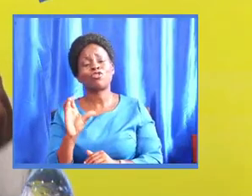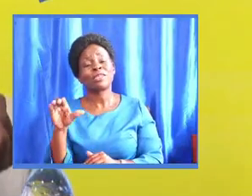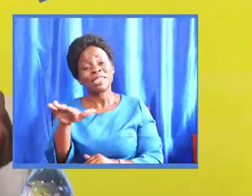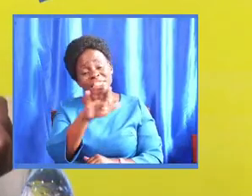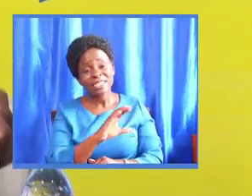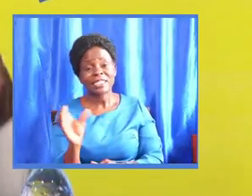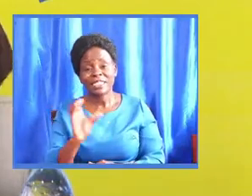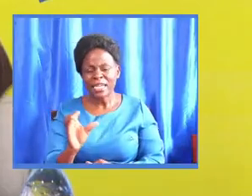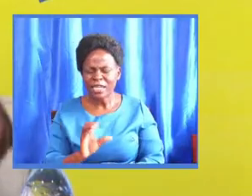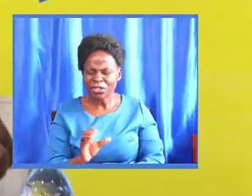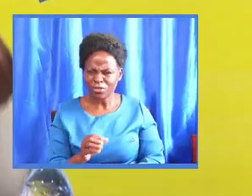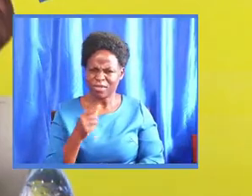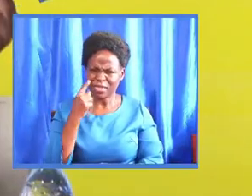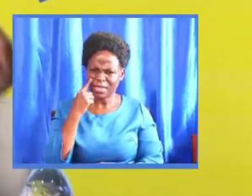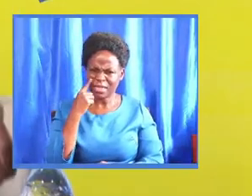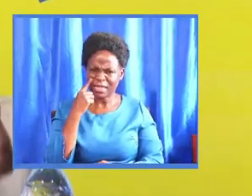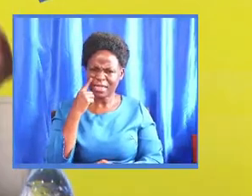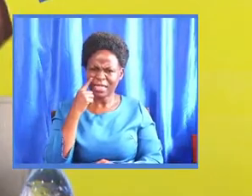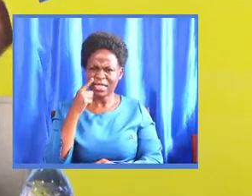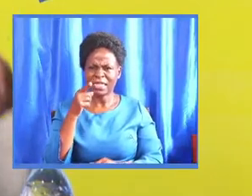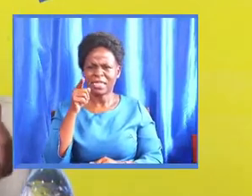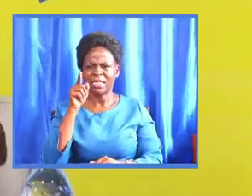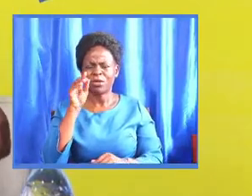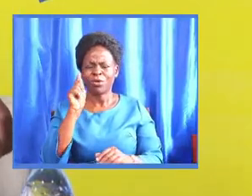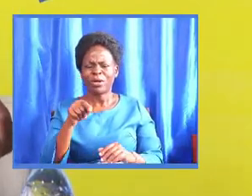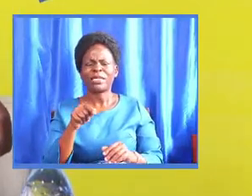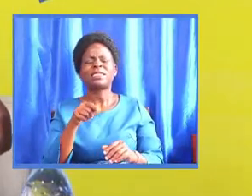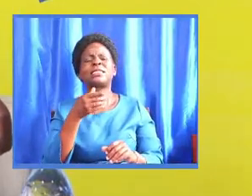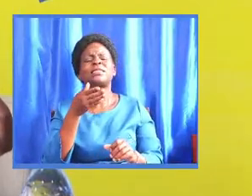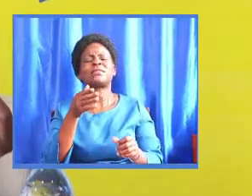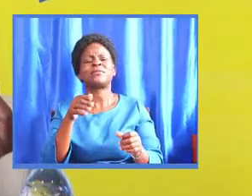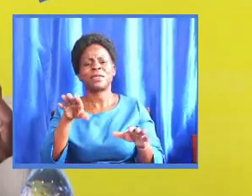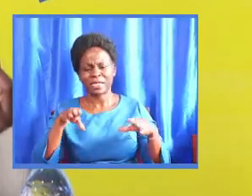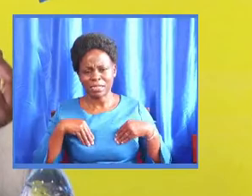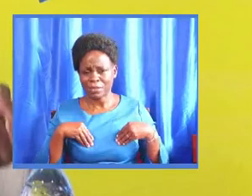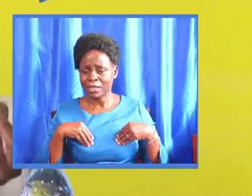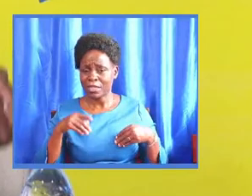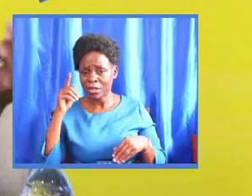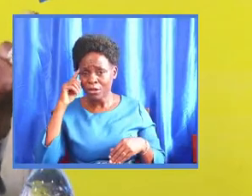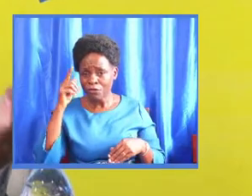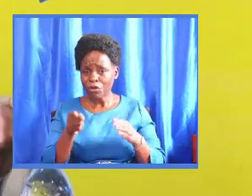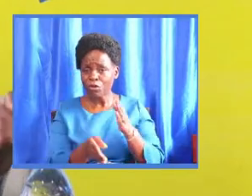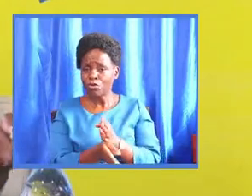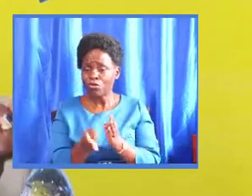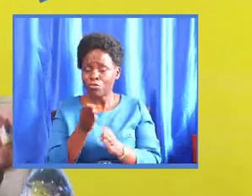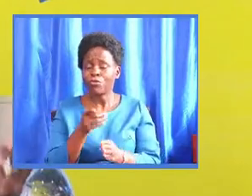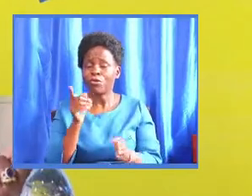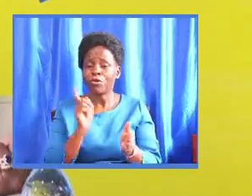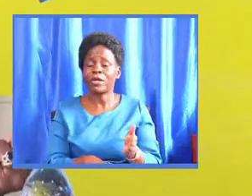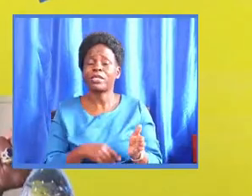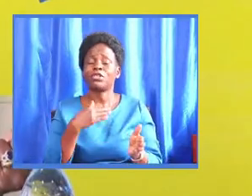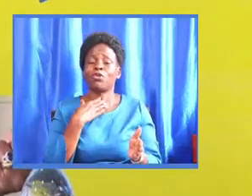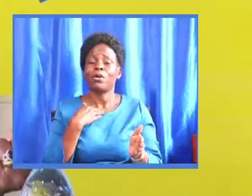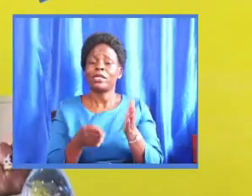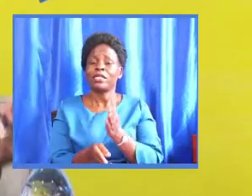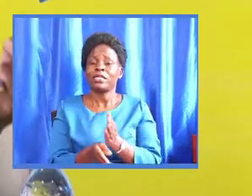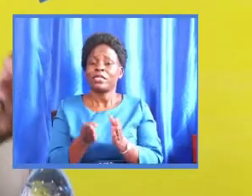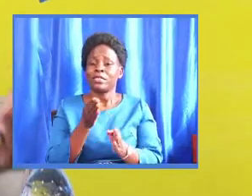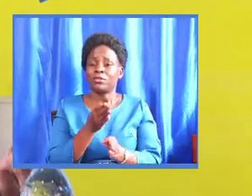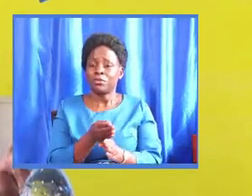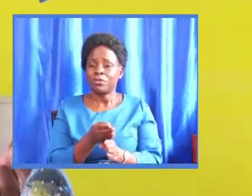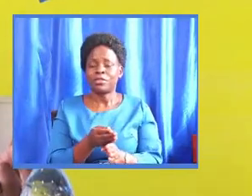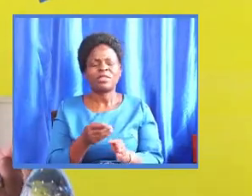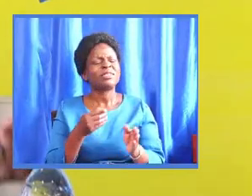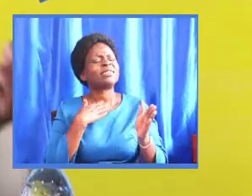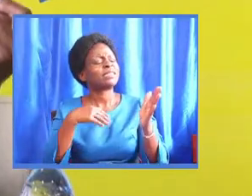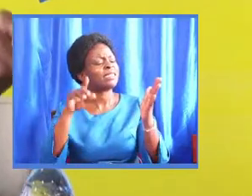planner to find out what is permissible for you to build where you want to build it. Okay? What are the